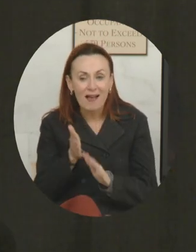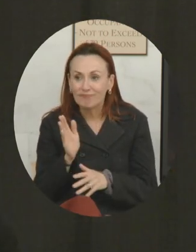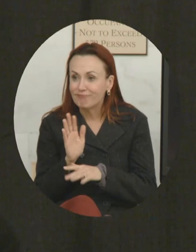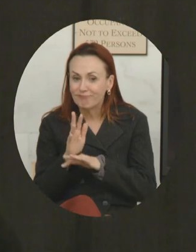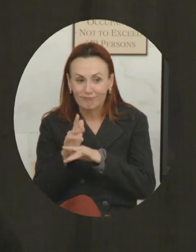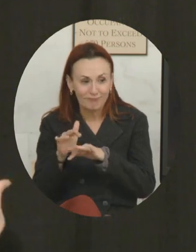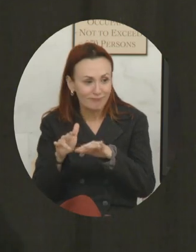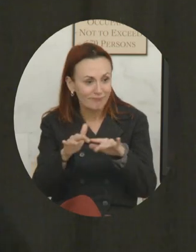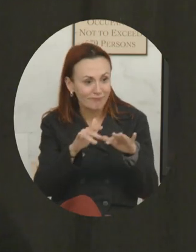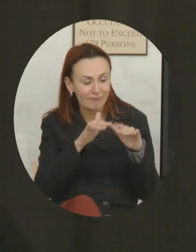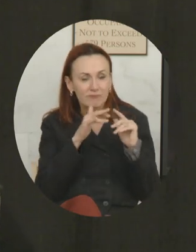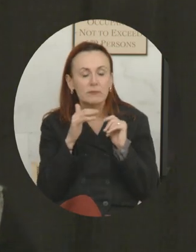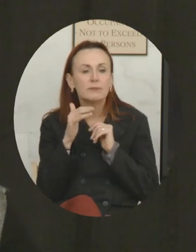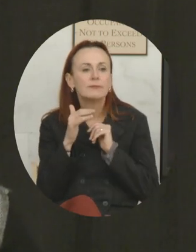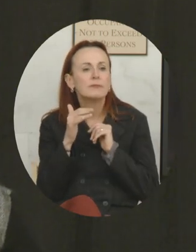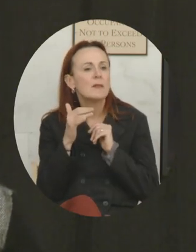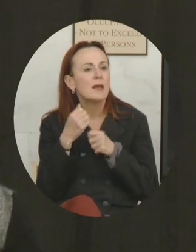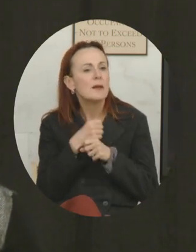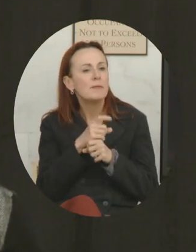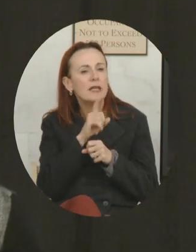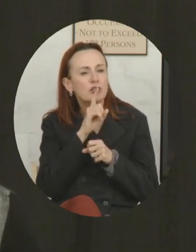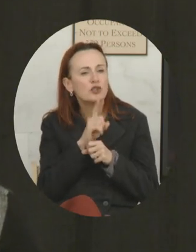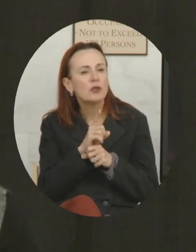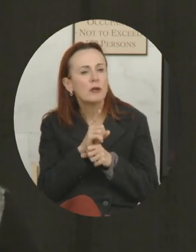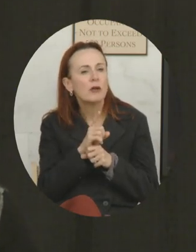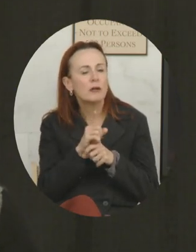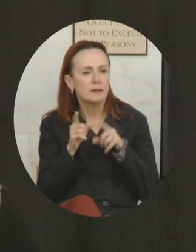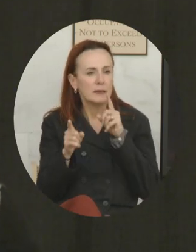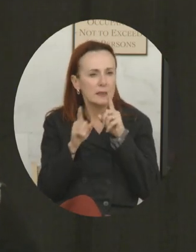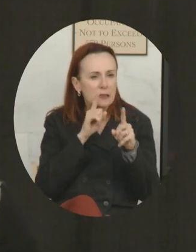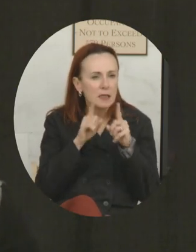don't go home with their own residual trauma?